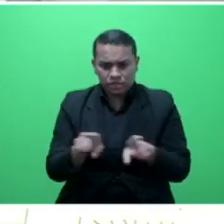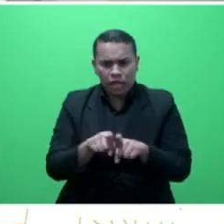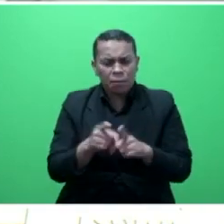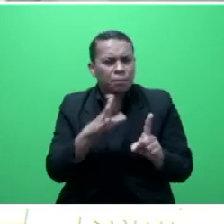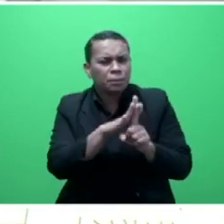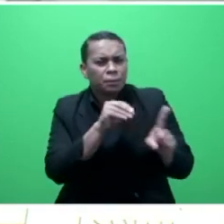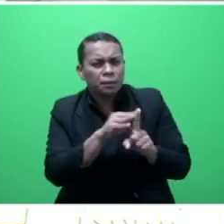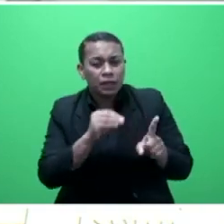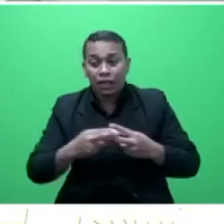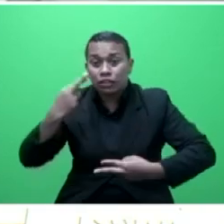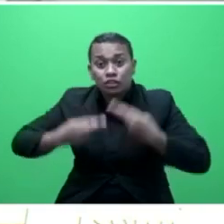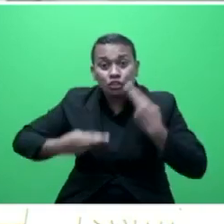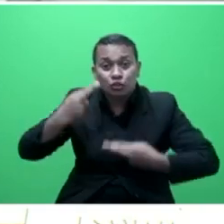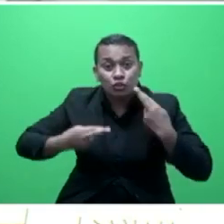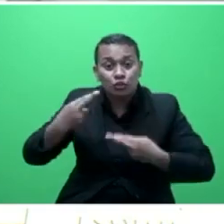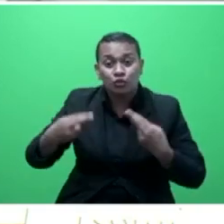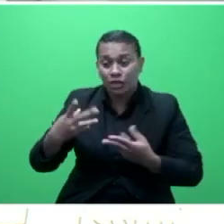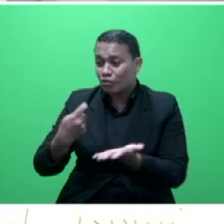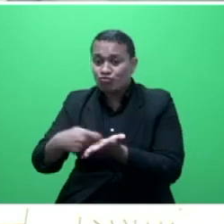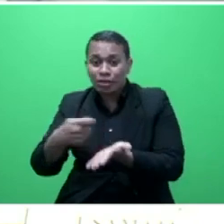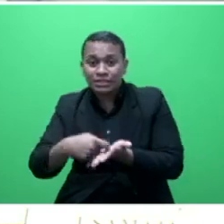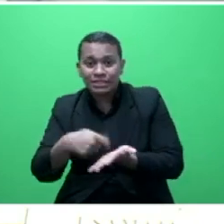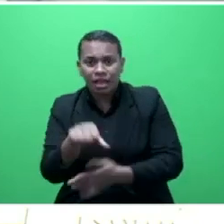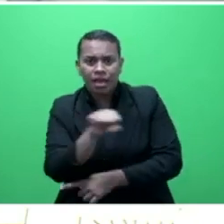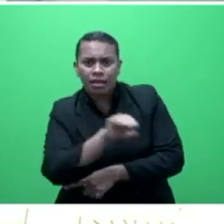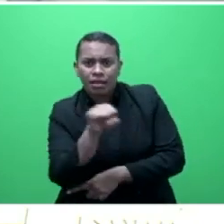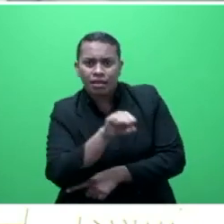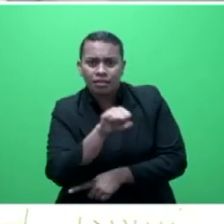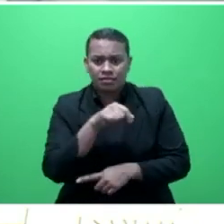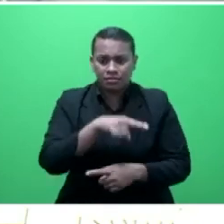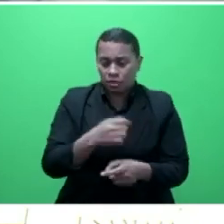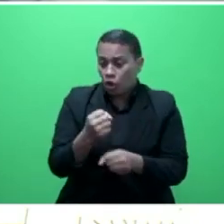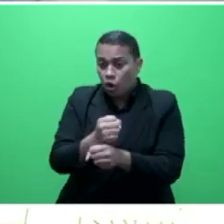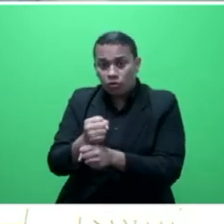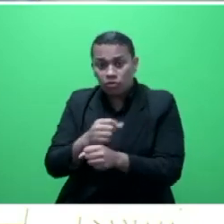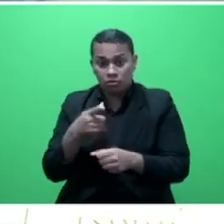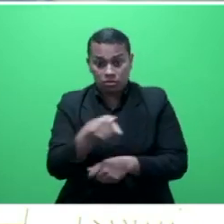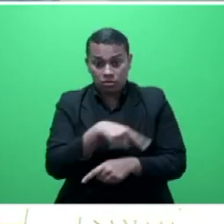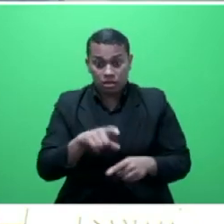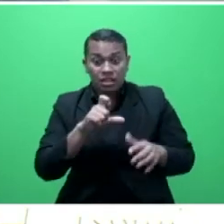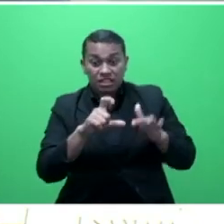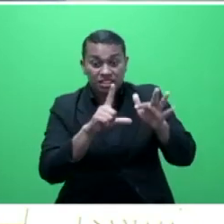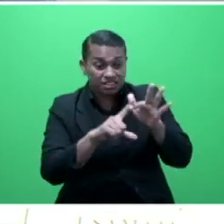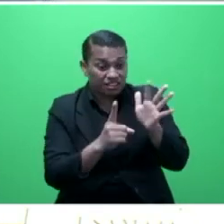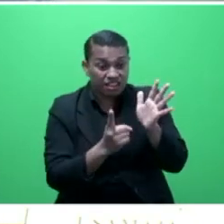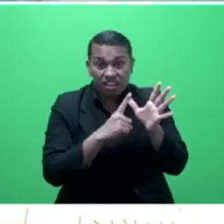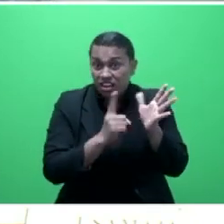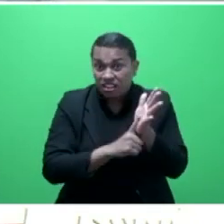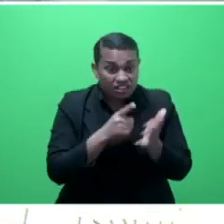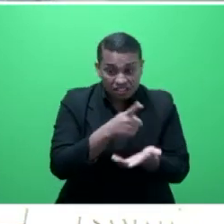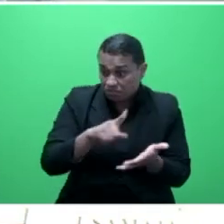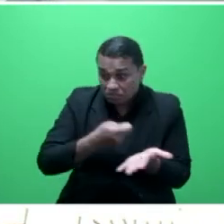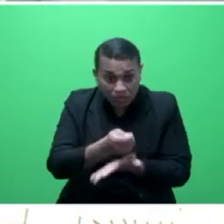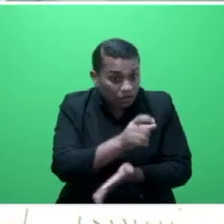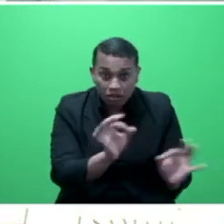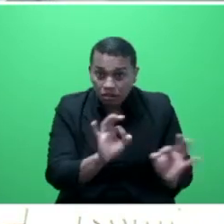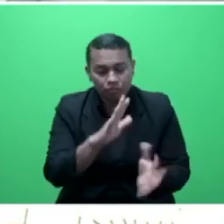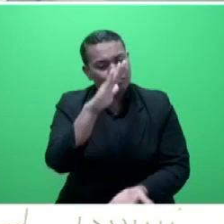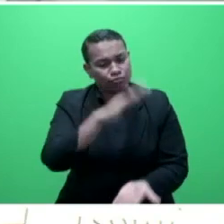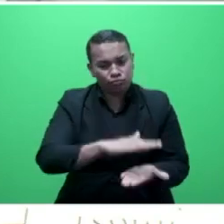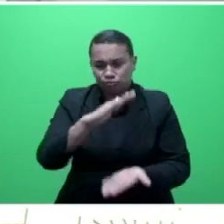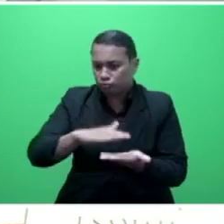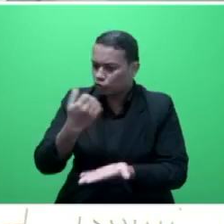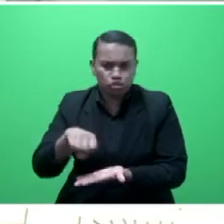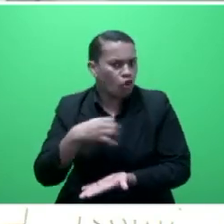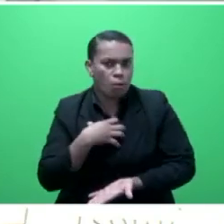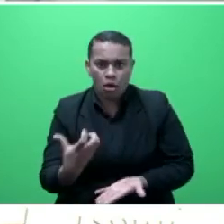car companies and cafes, ECAL is dropping to zero. Together, these tax reductions,